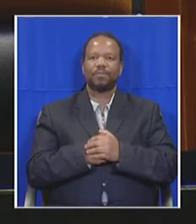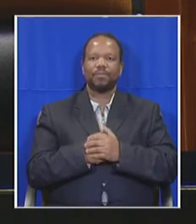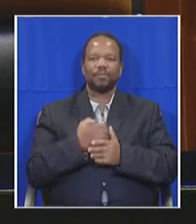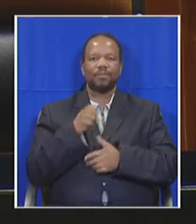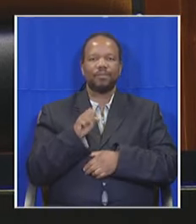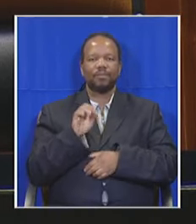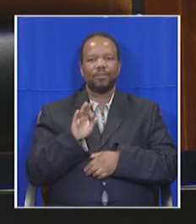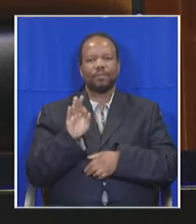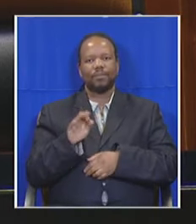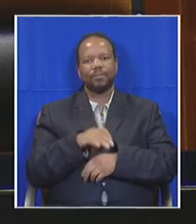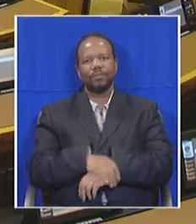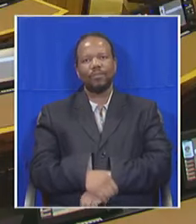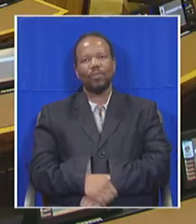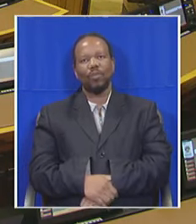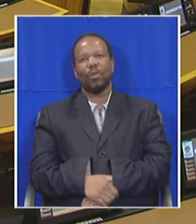EFF?